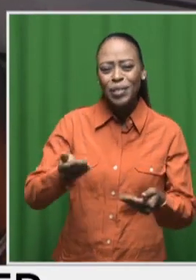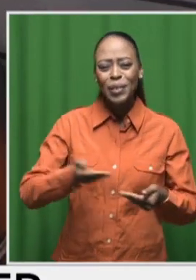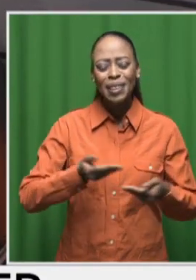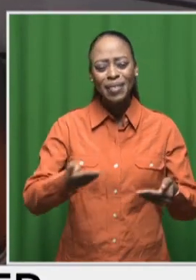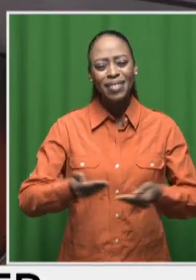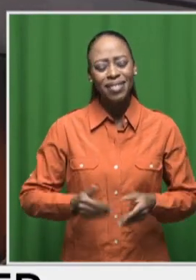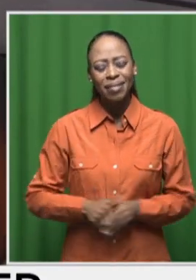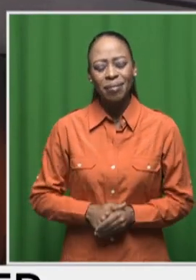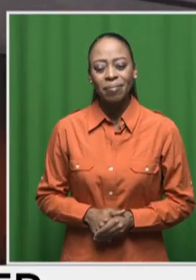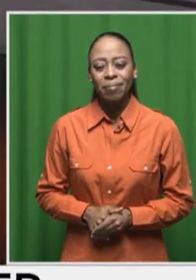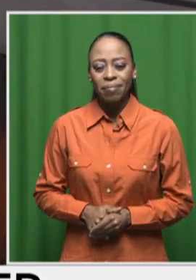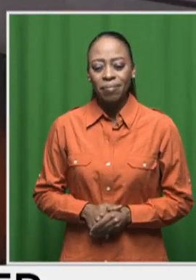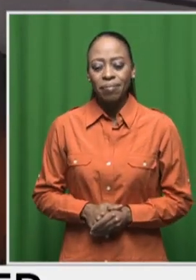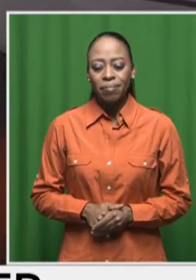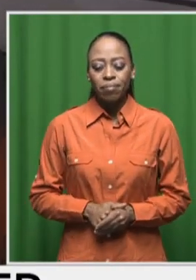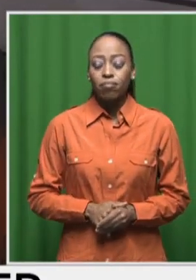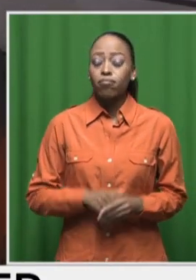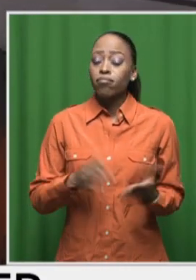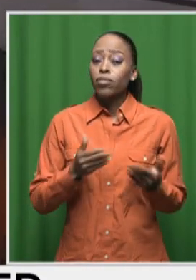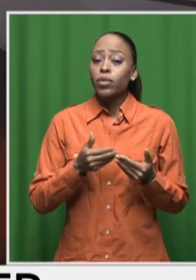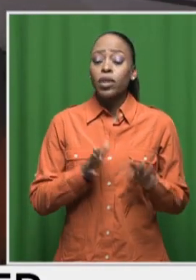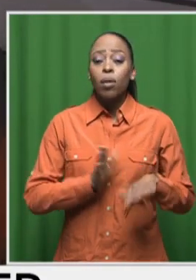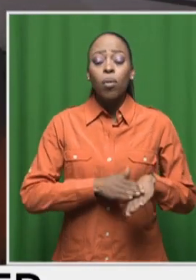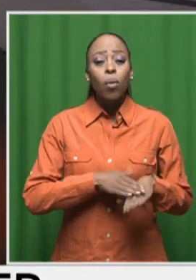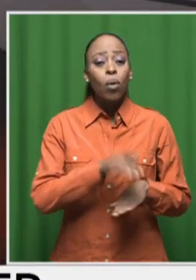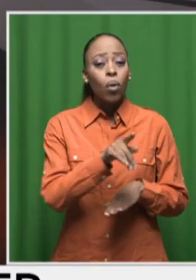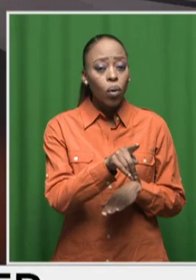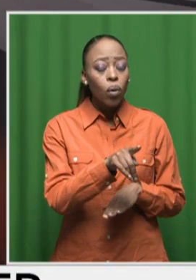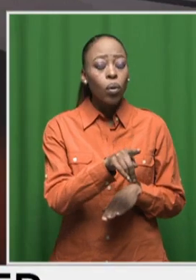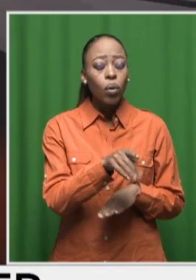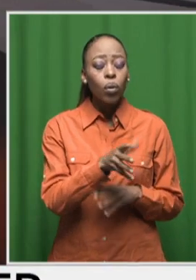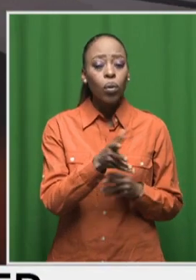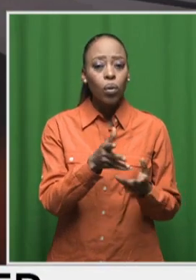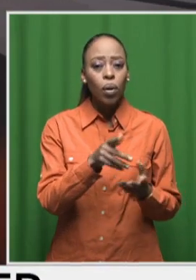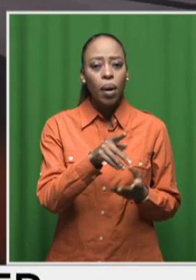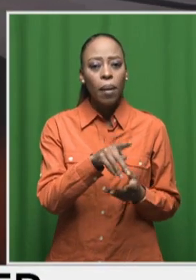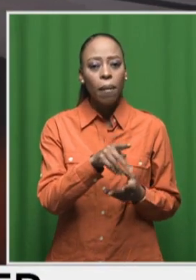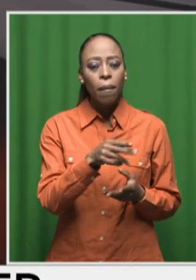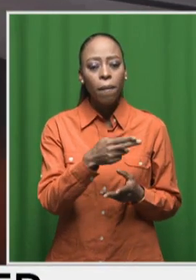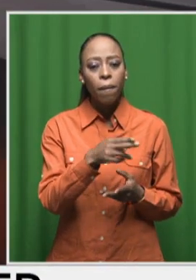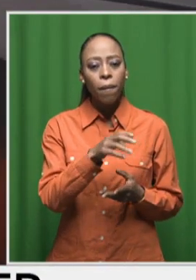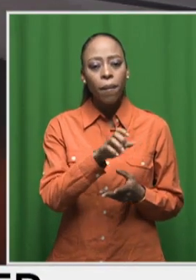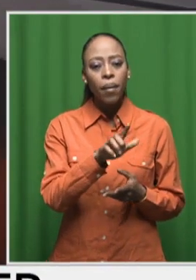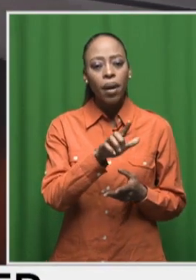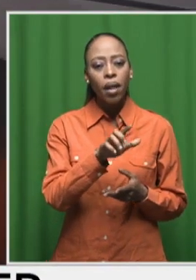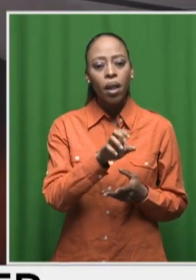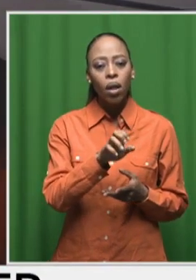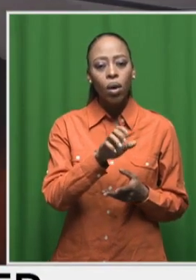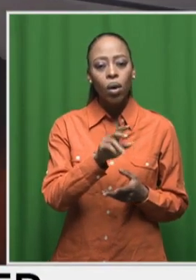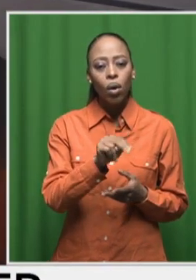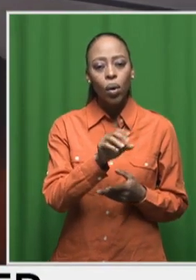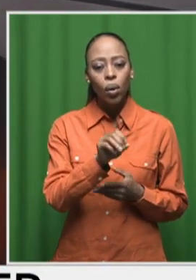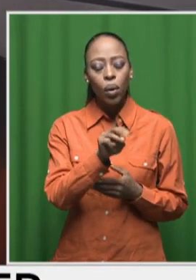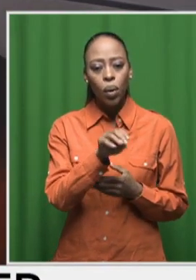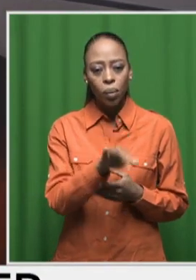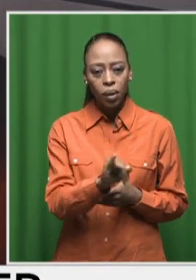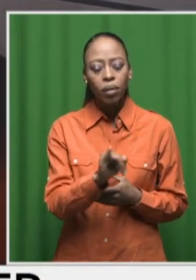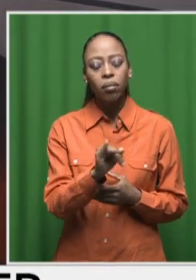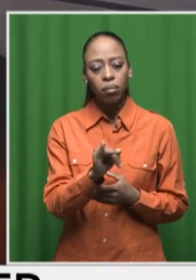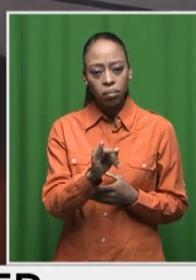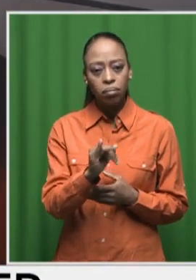Live. Let me start with you, Pelonomi. I mean, what is this app that we're talking about? First, let's